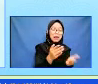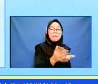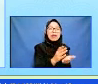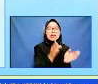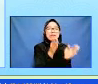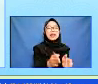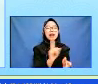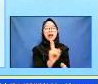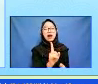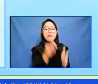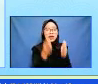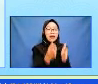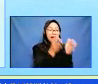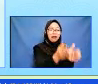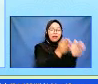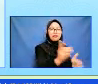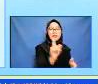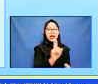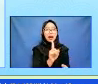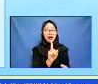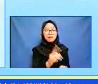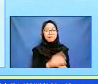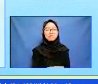regarding to climate change discussion.